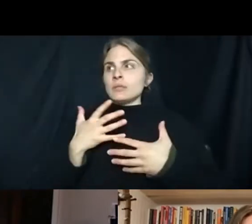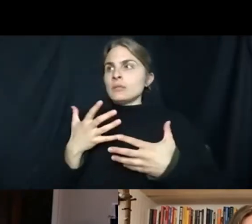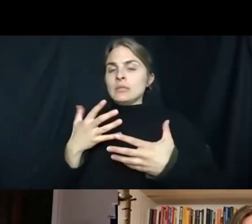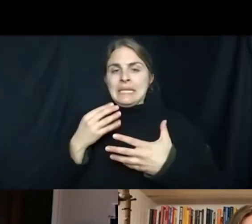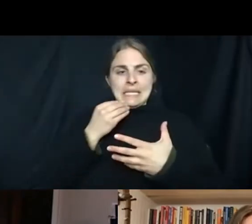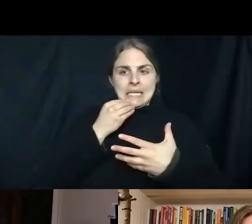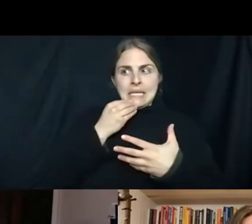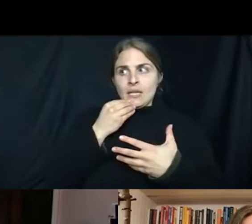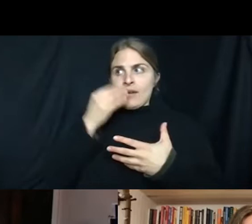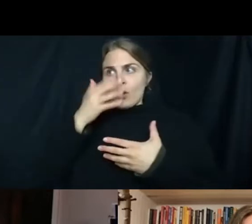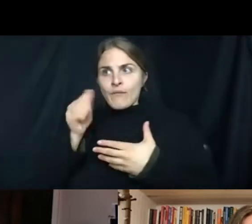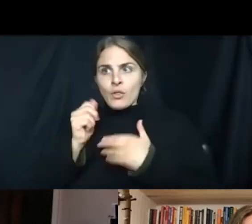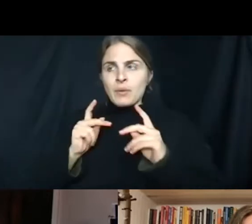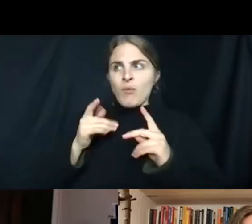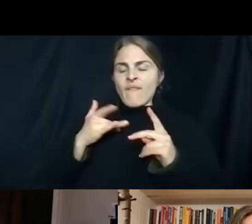in front of other people.